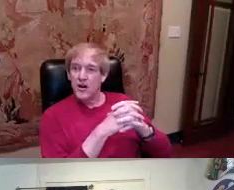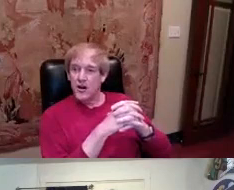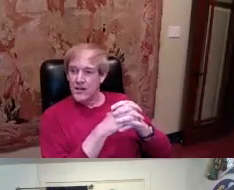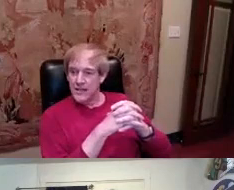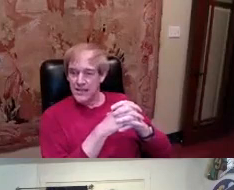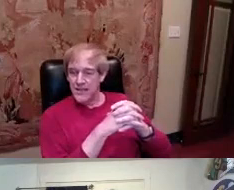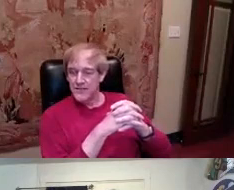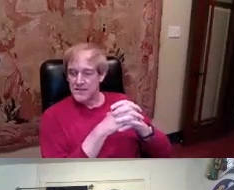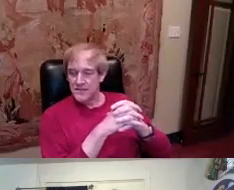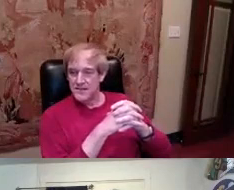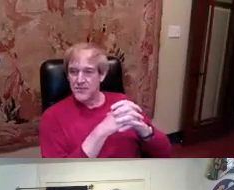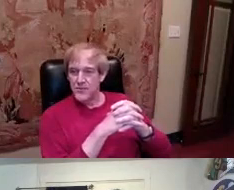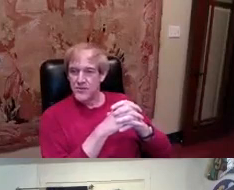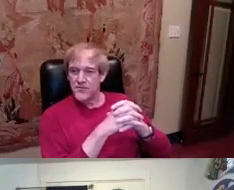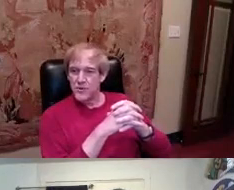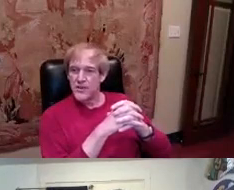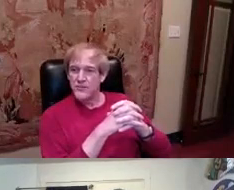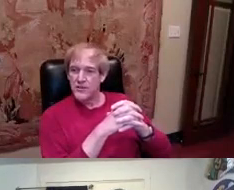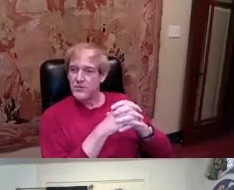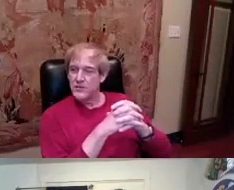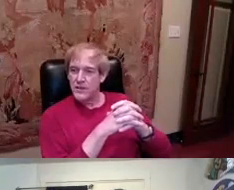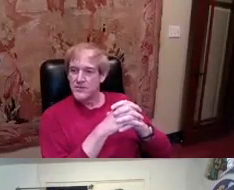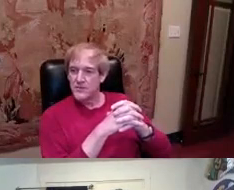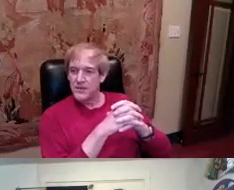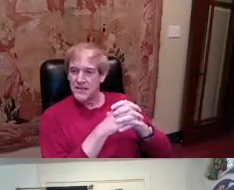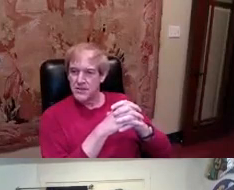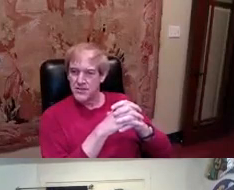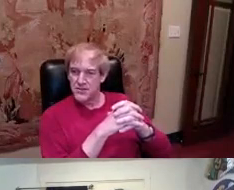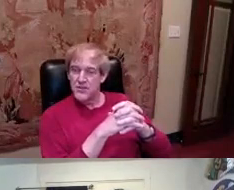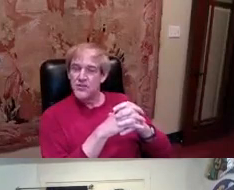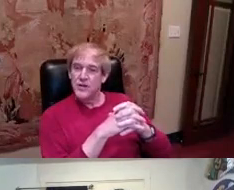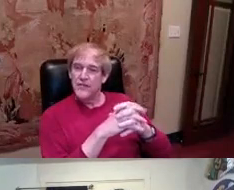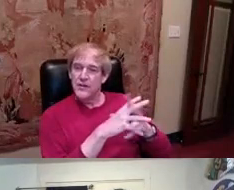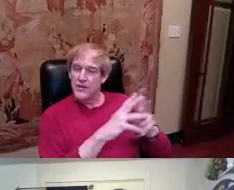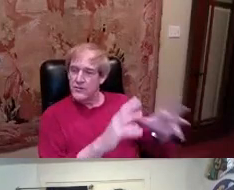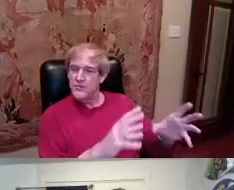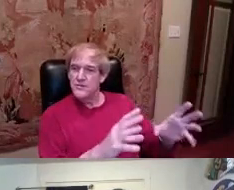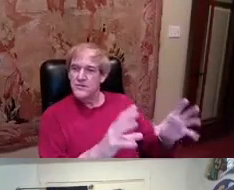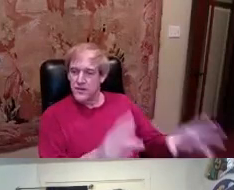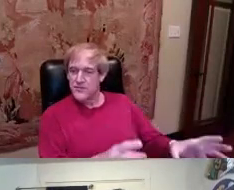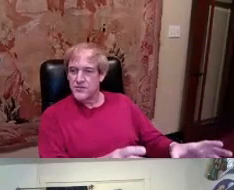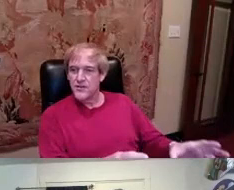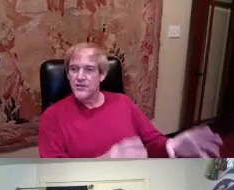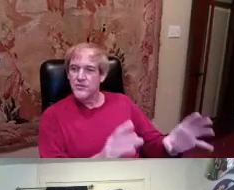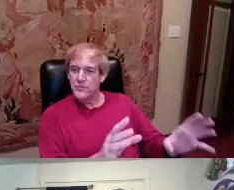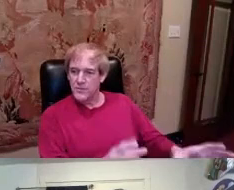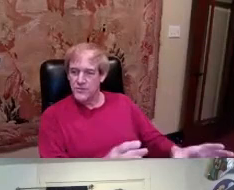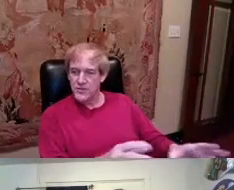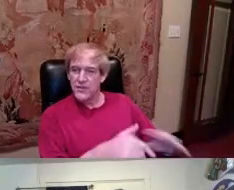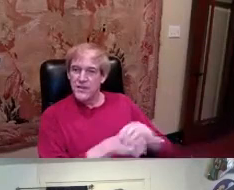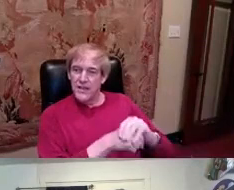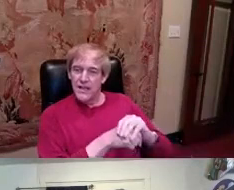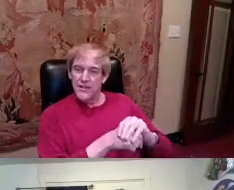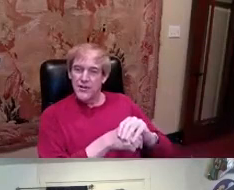in all 88 of the city's neighborhoods of working with community-based organizations who have their own structure, their own